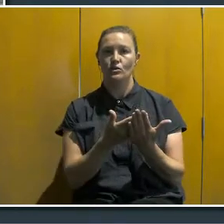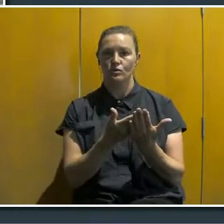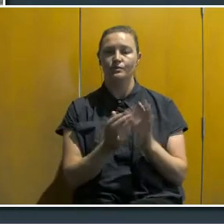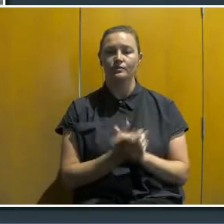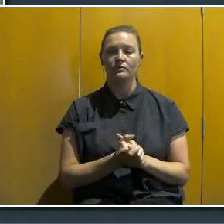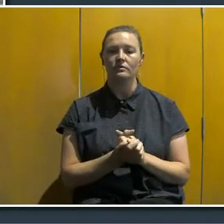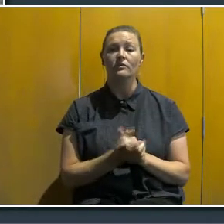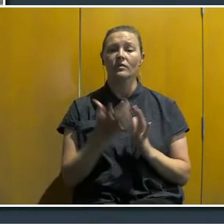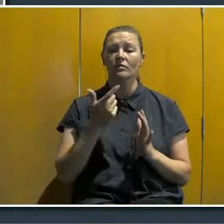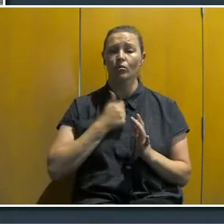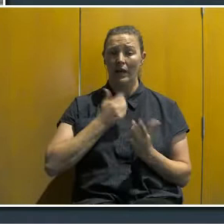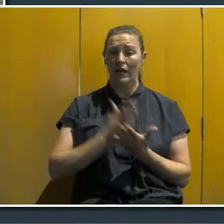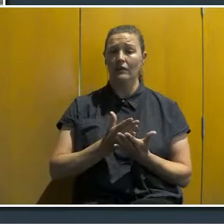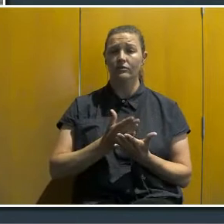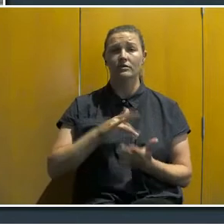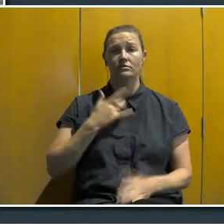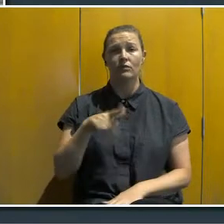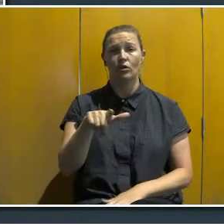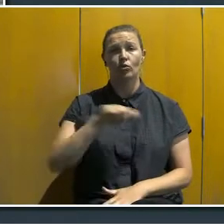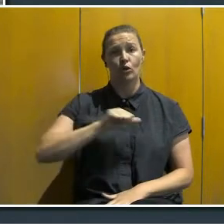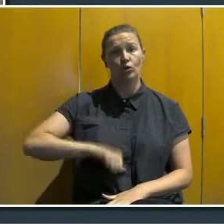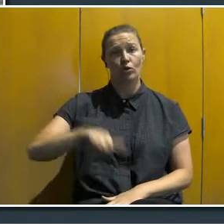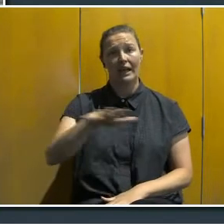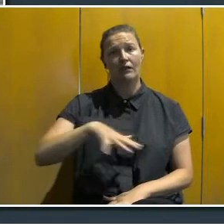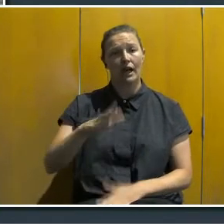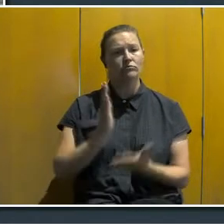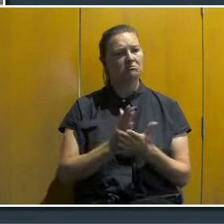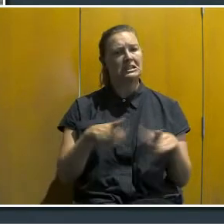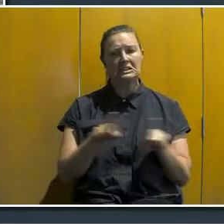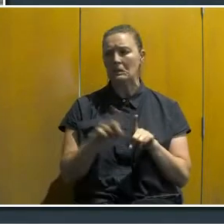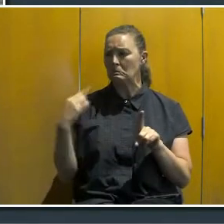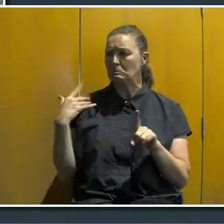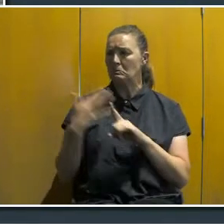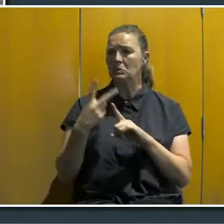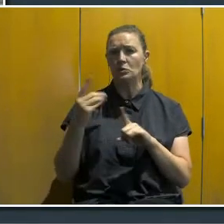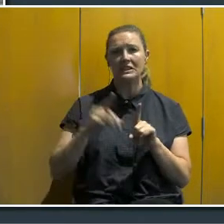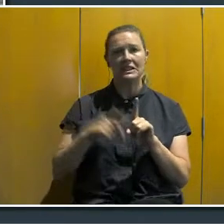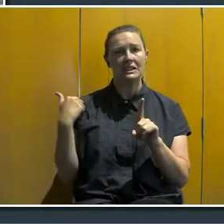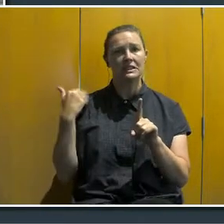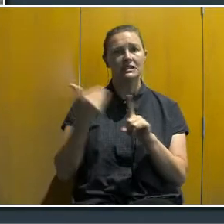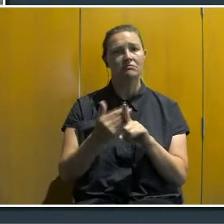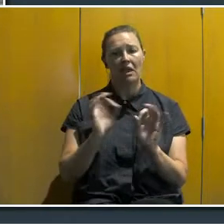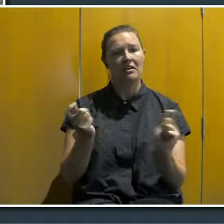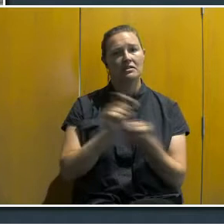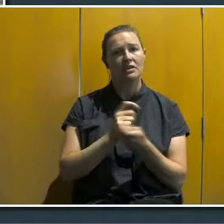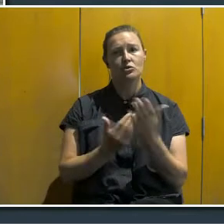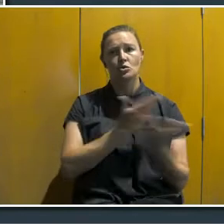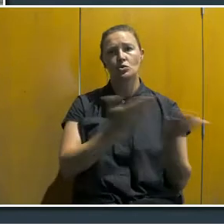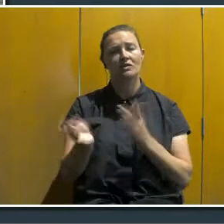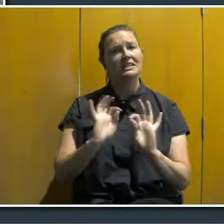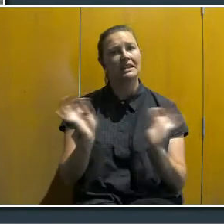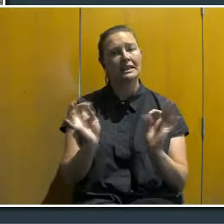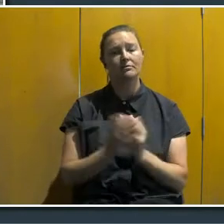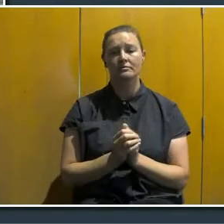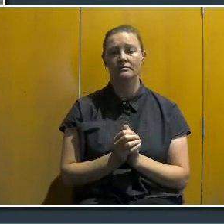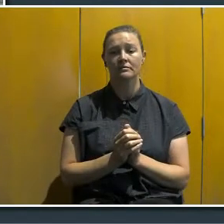stated, we are located rurally and nothing has changed substantially for the past 20 years since the last review. We